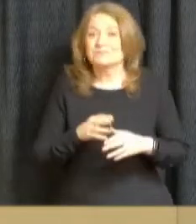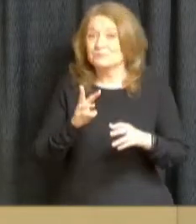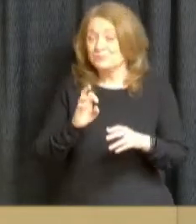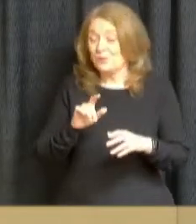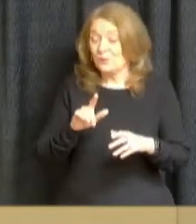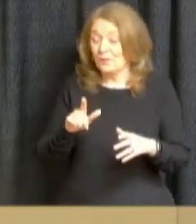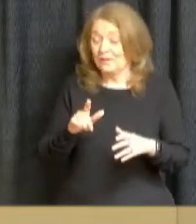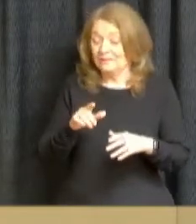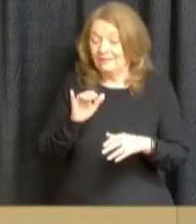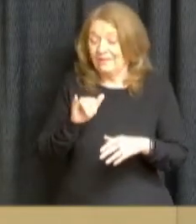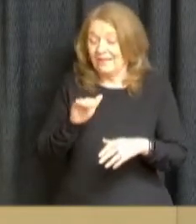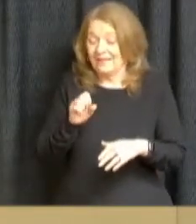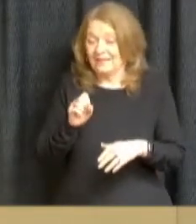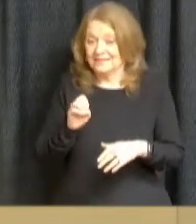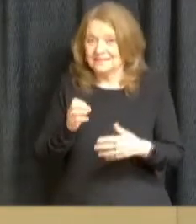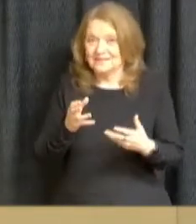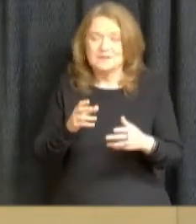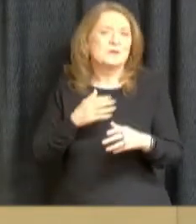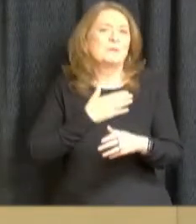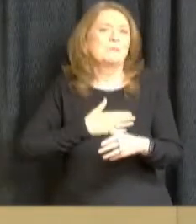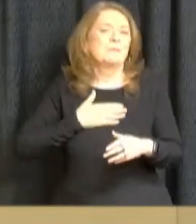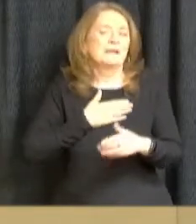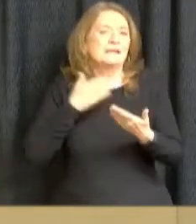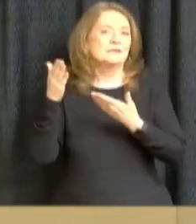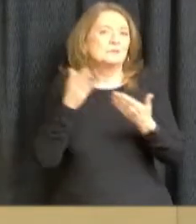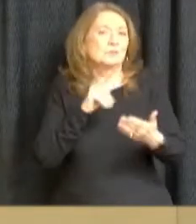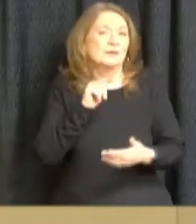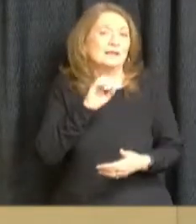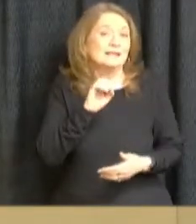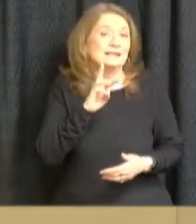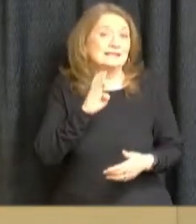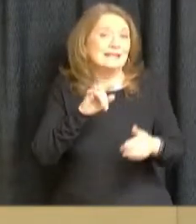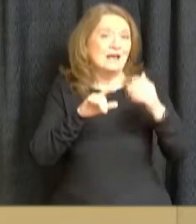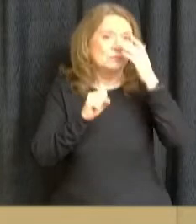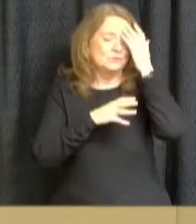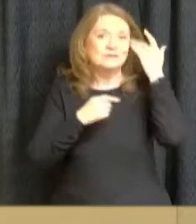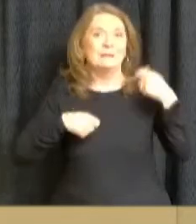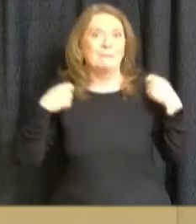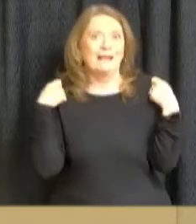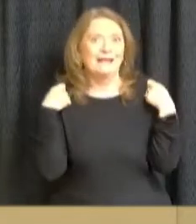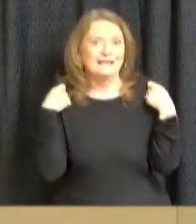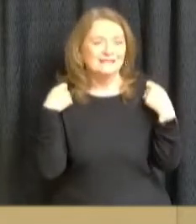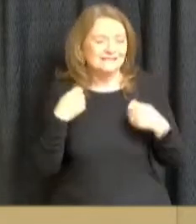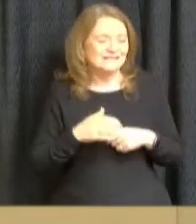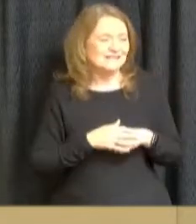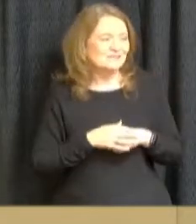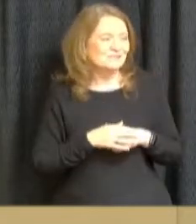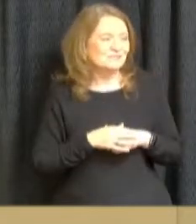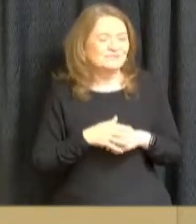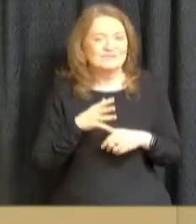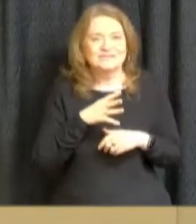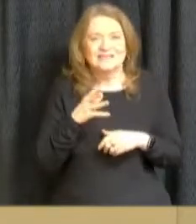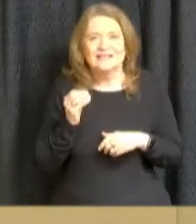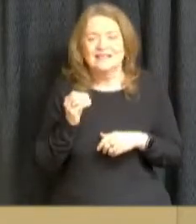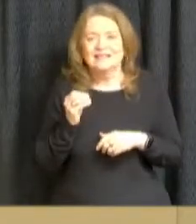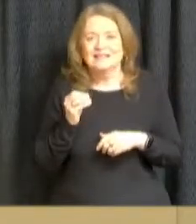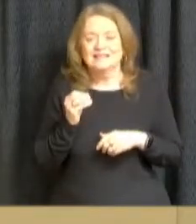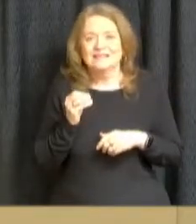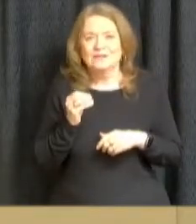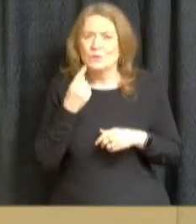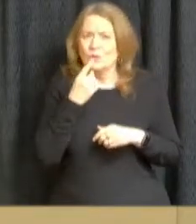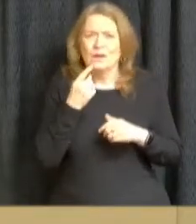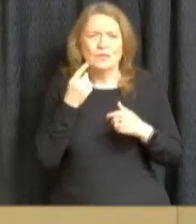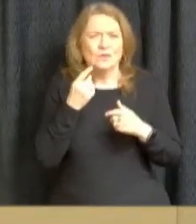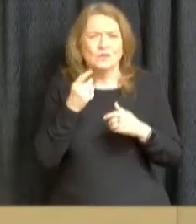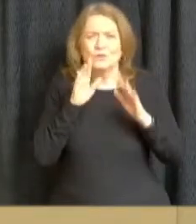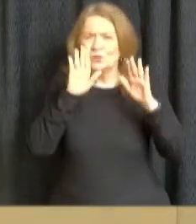Well, in that case, please bring towels and blankets for this guy. And one of the